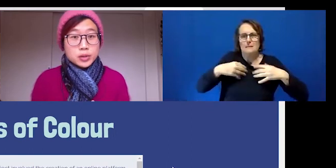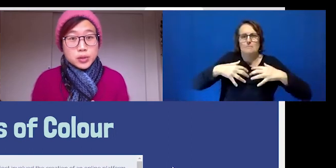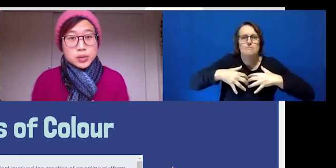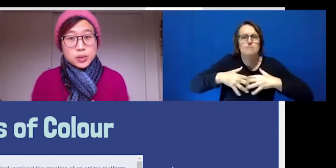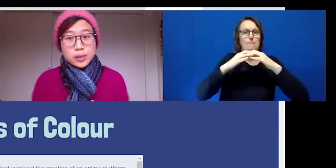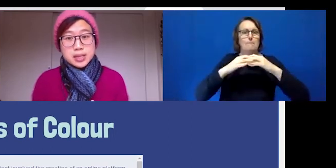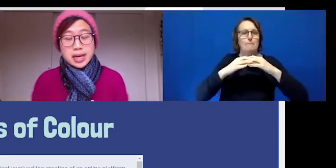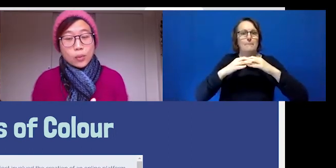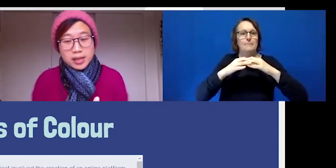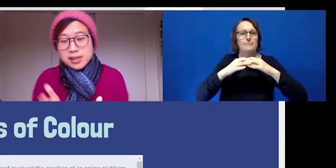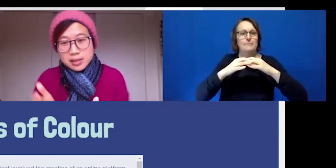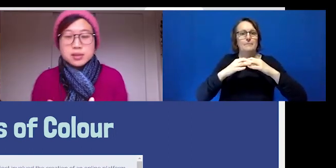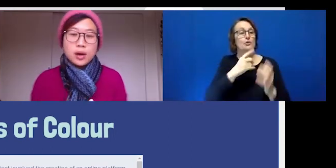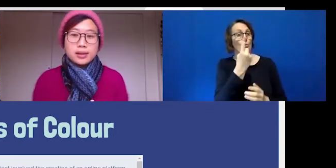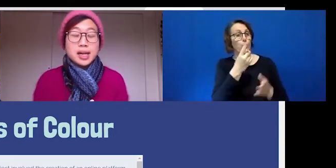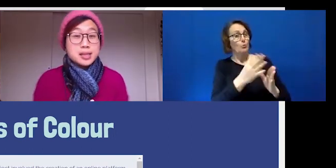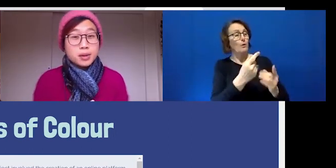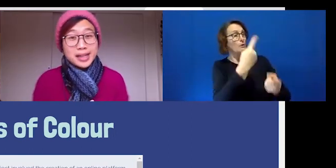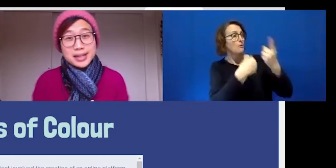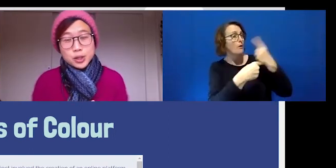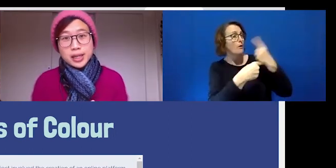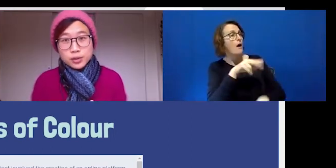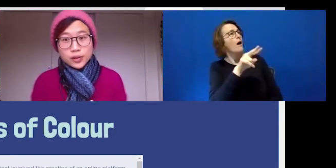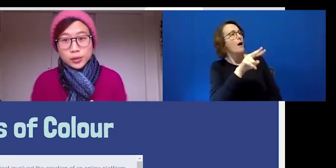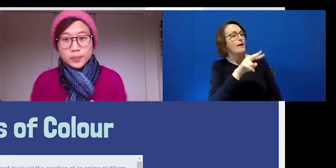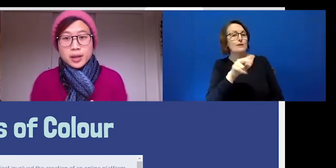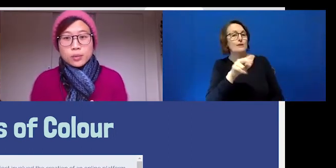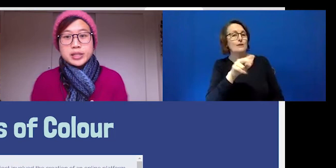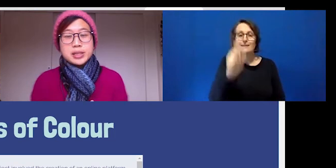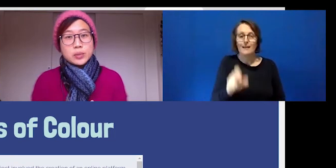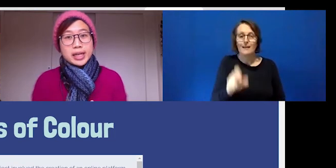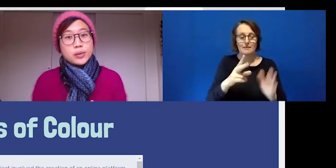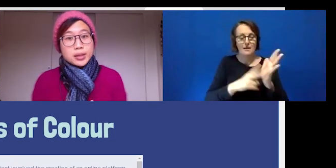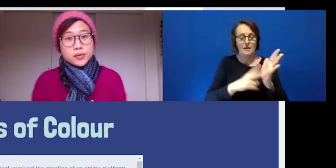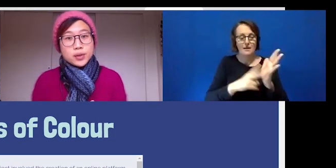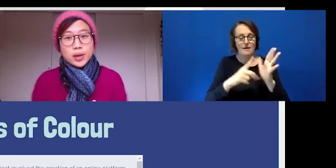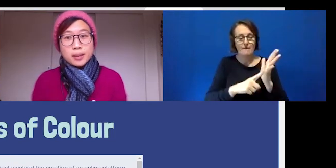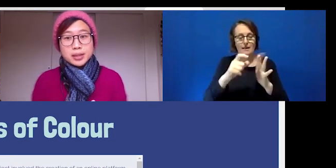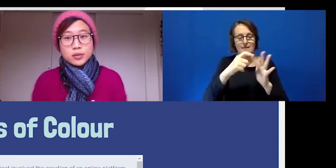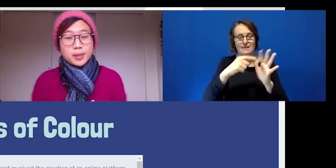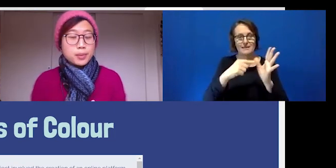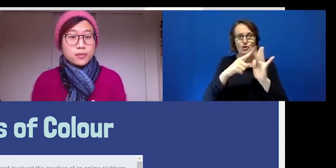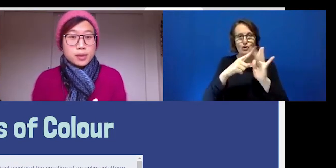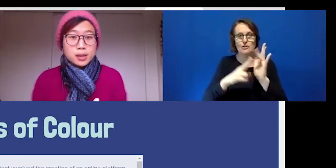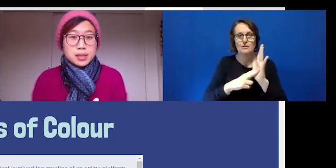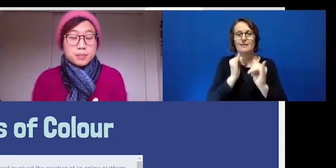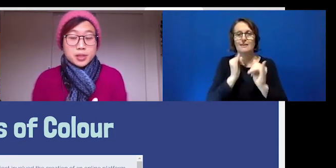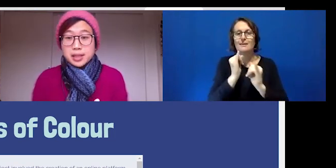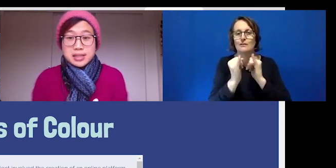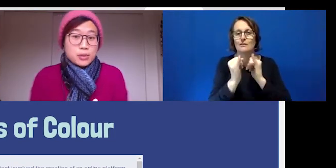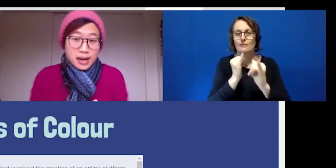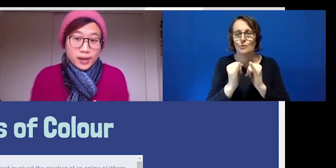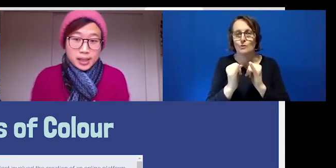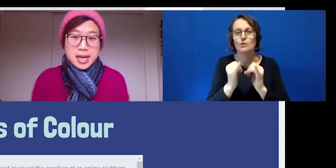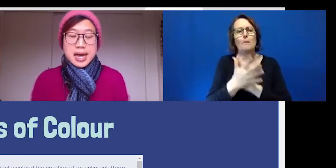we were introduced to is called the customer validation interview, which is where you interview a bunch of people from a